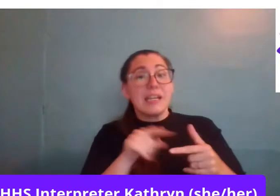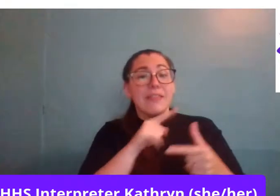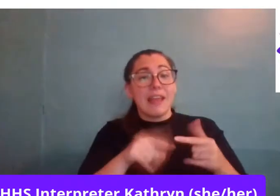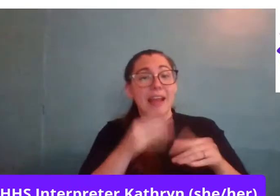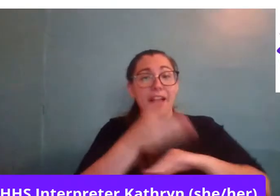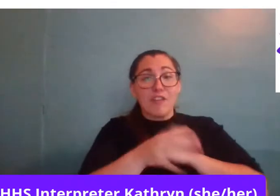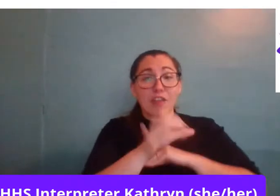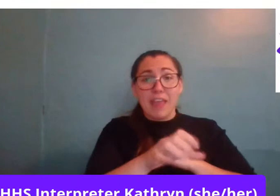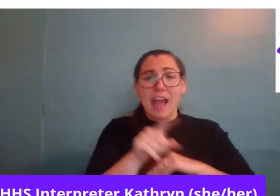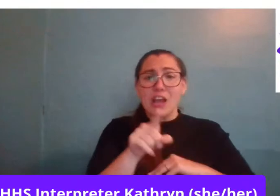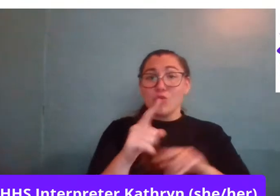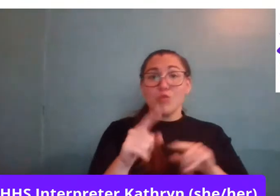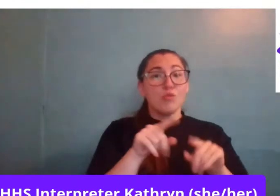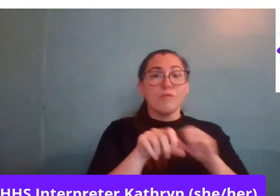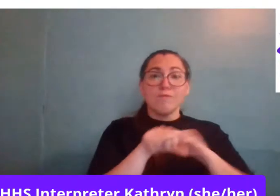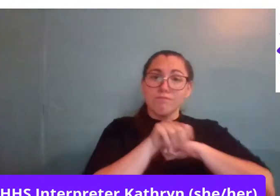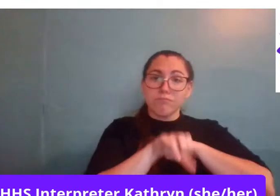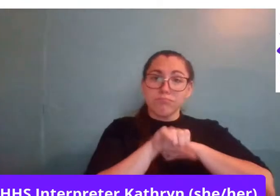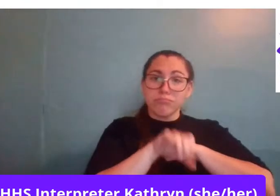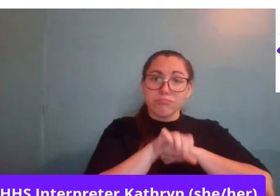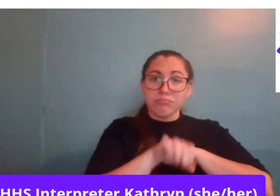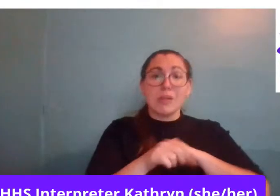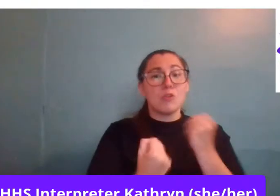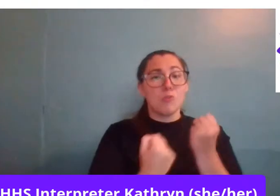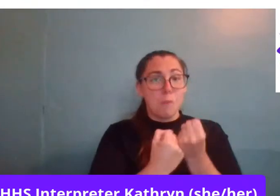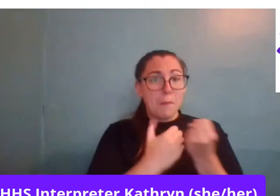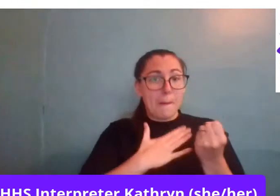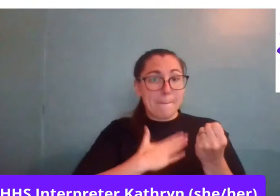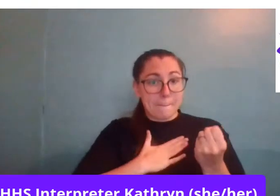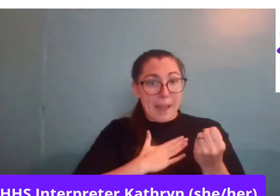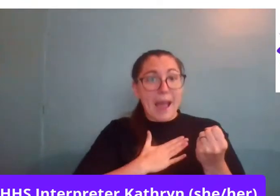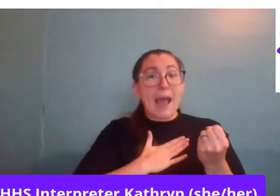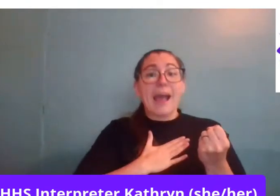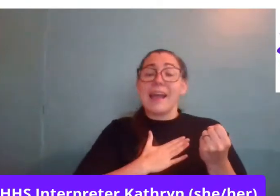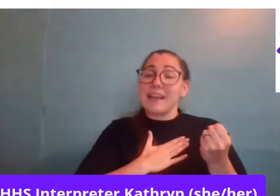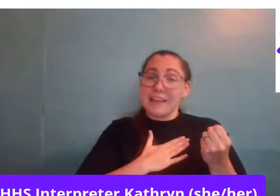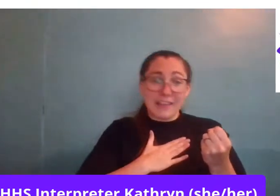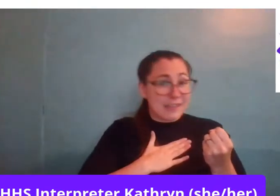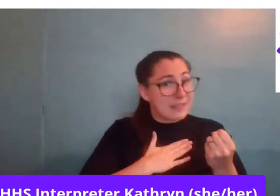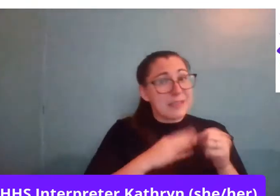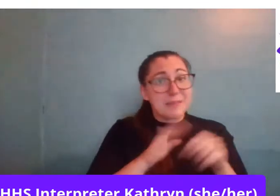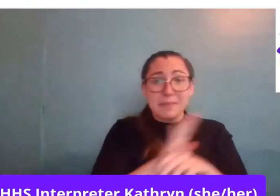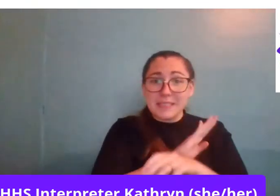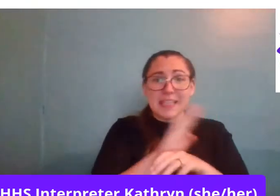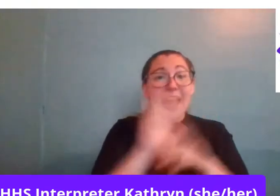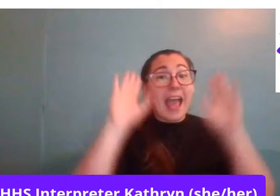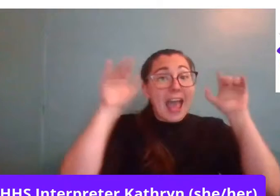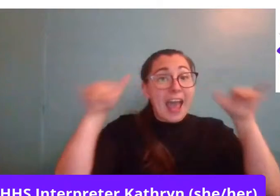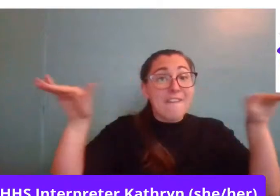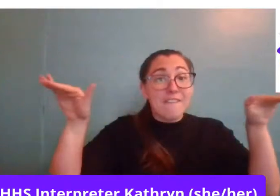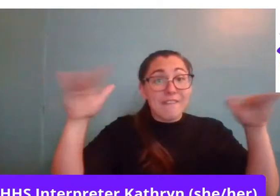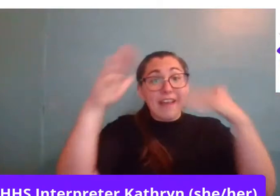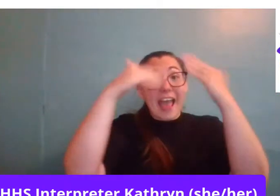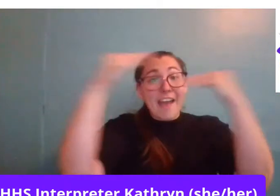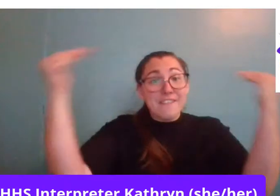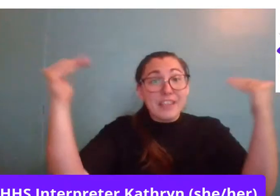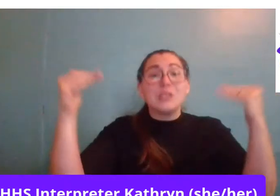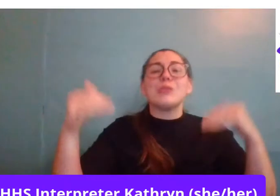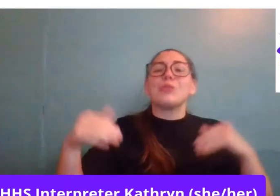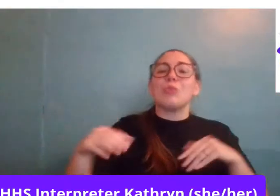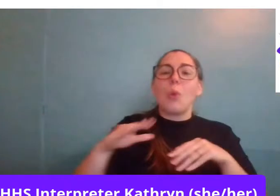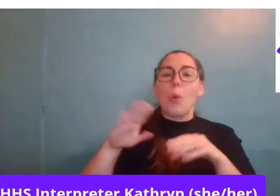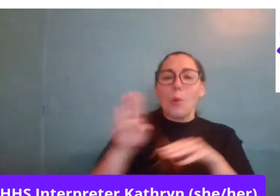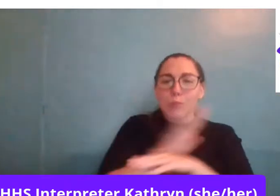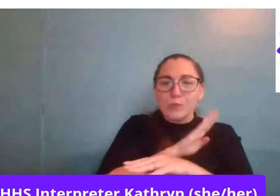have patronized my business, Heaven's Boutique and Fashion. So Oh my gosh, yes. yes,